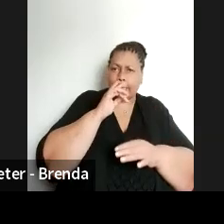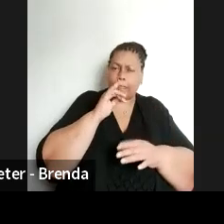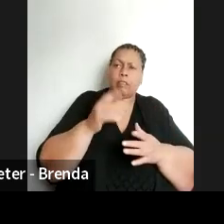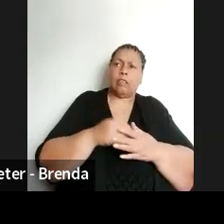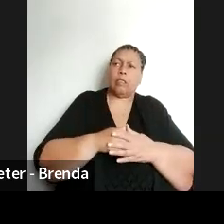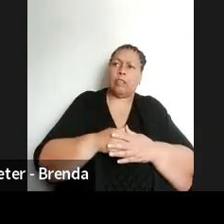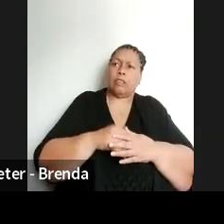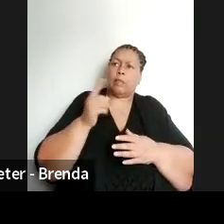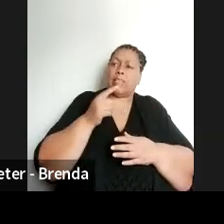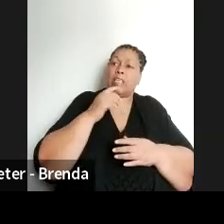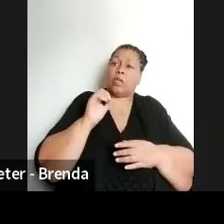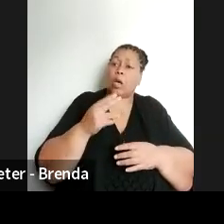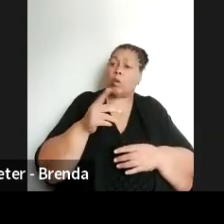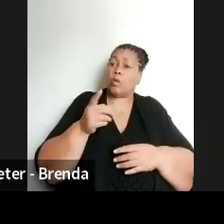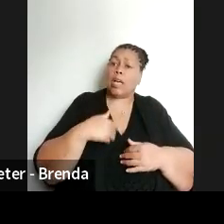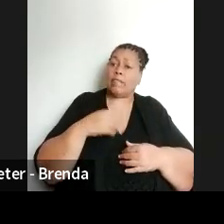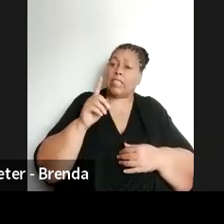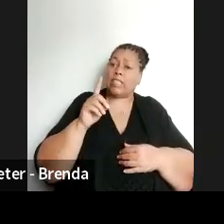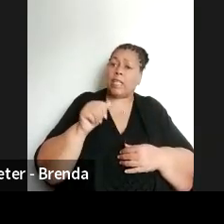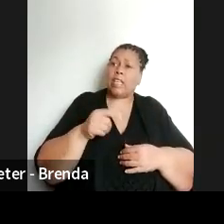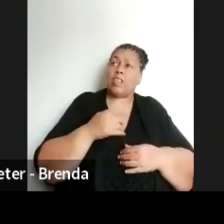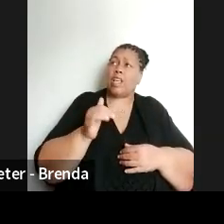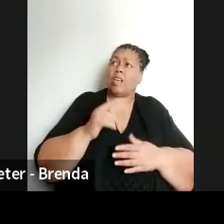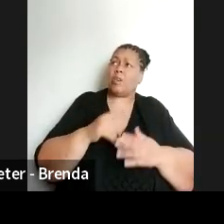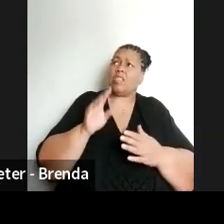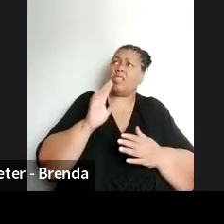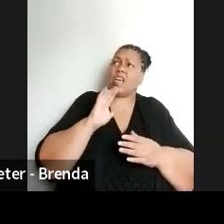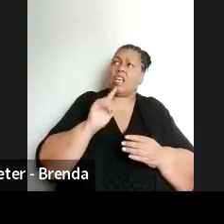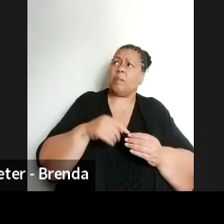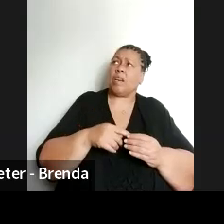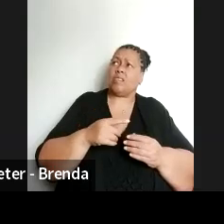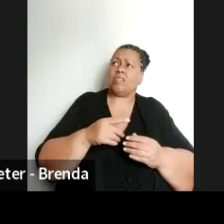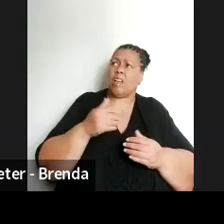says, oh, you have a disability, and they're like, what are you talking about? I don't have one.